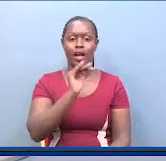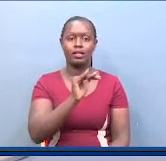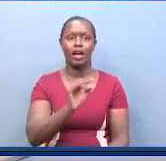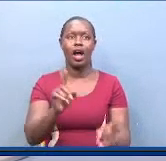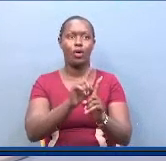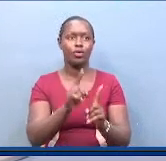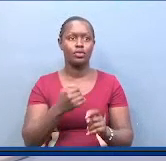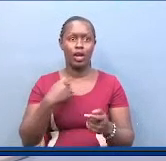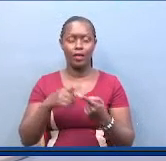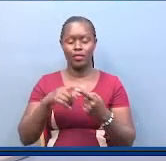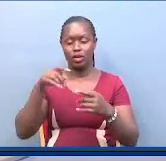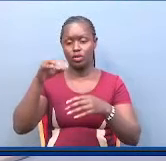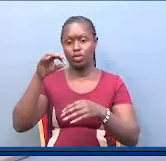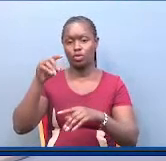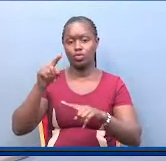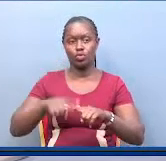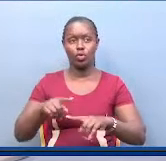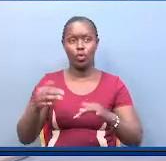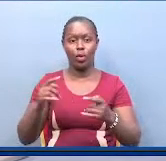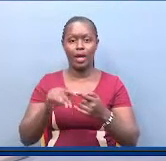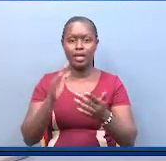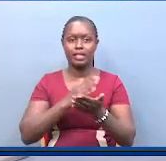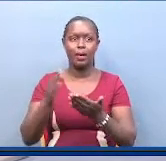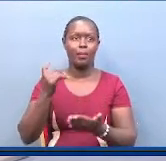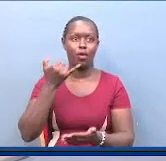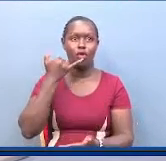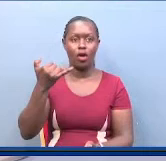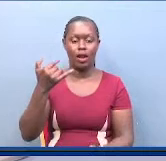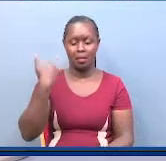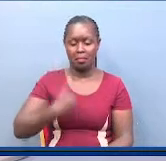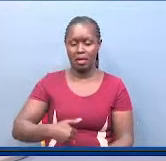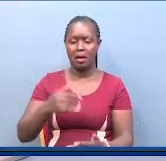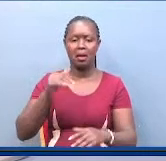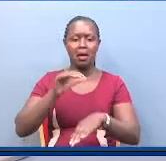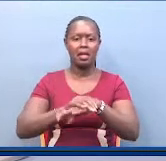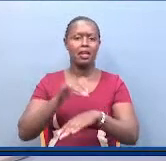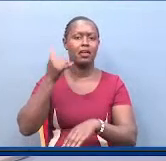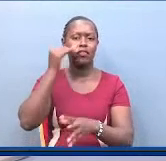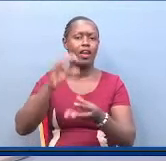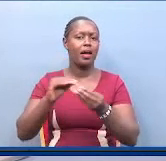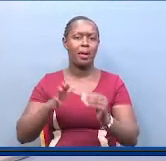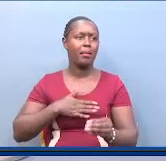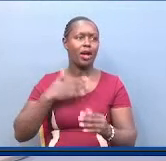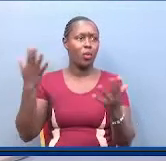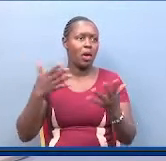where several have called me, I don't know where they get my number from, is